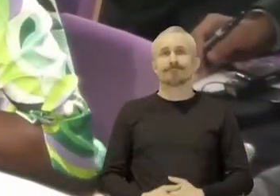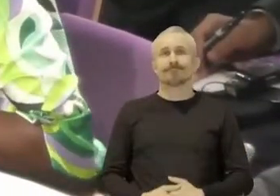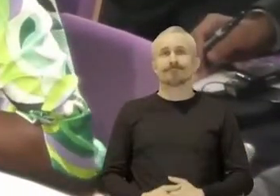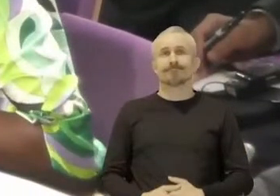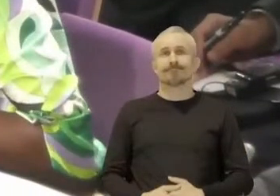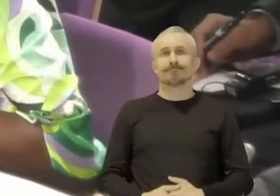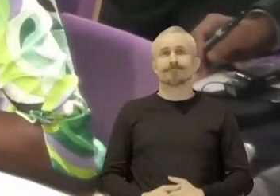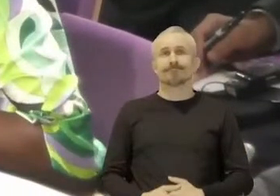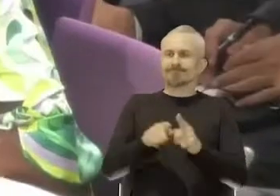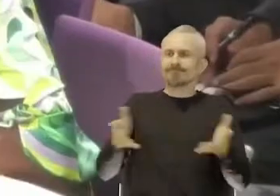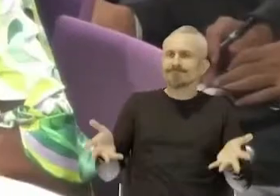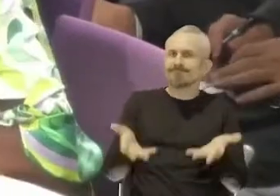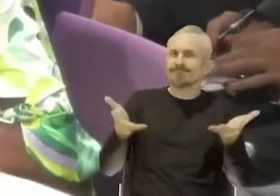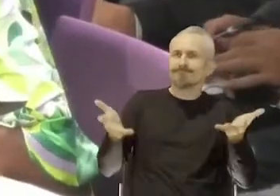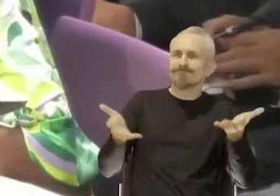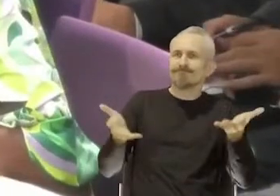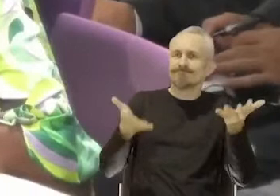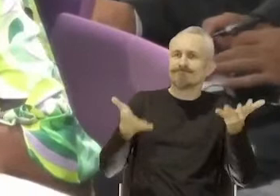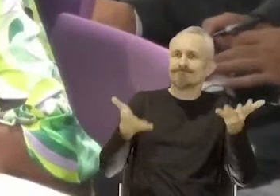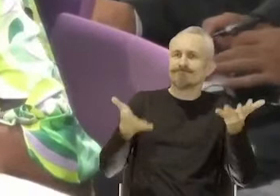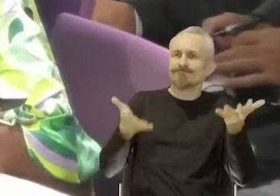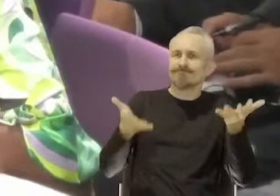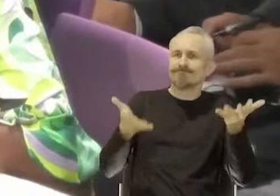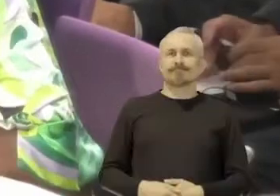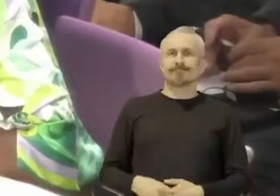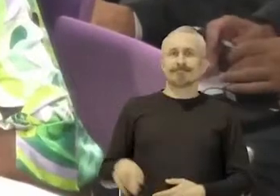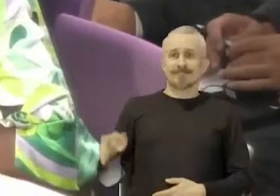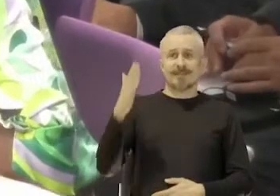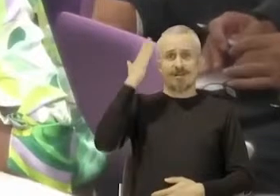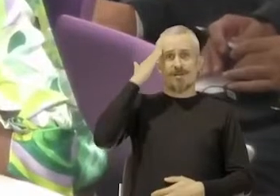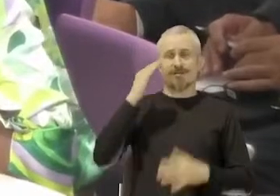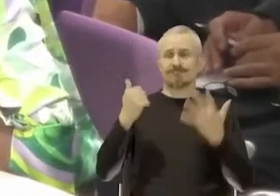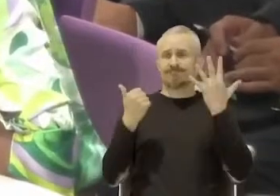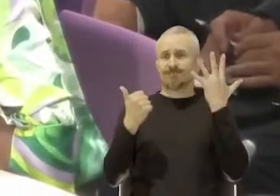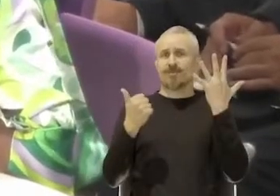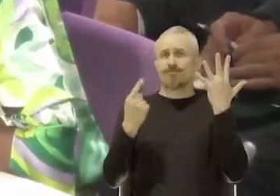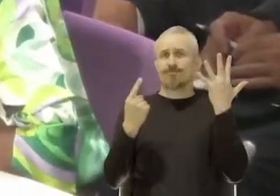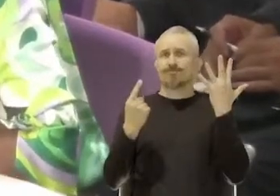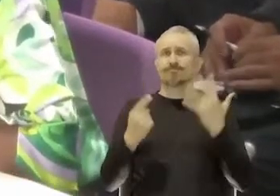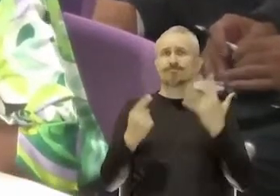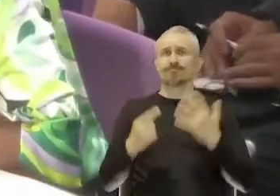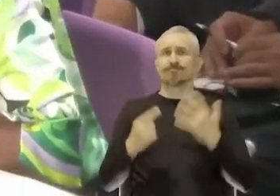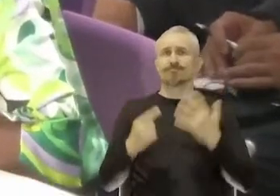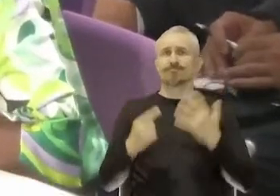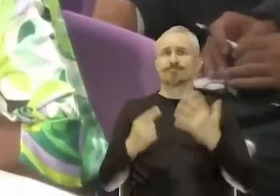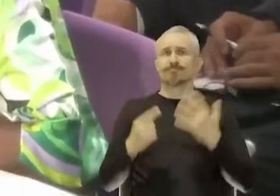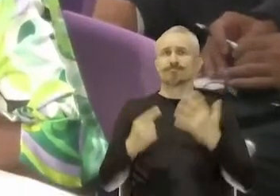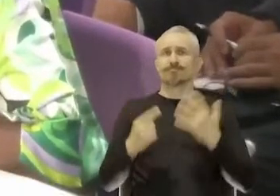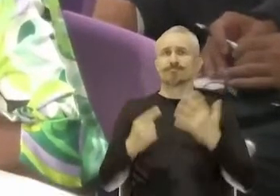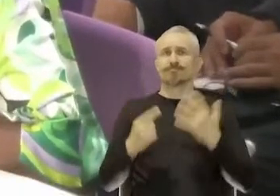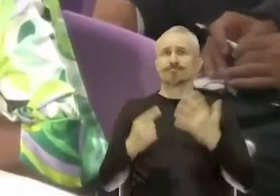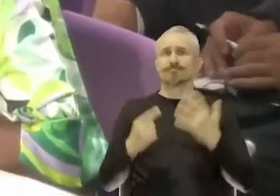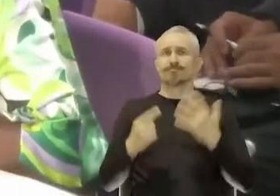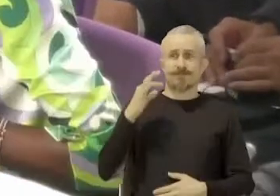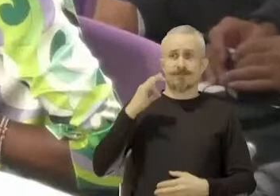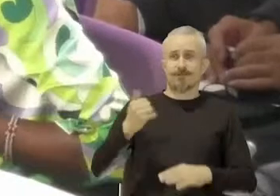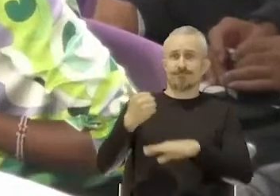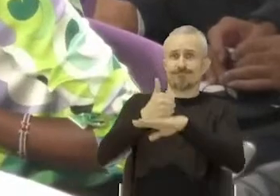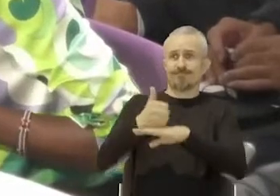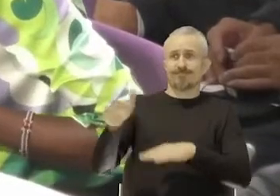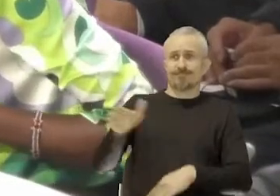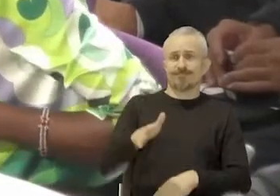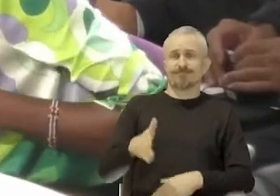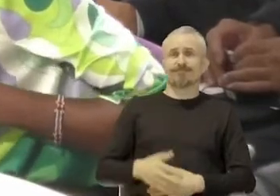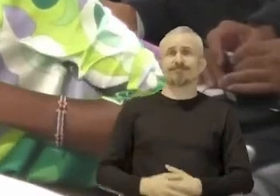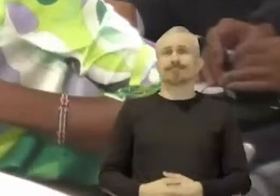where the Executive Director is hoping to hear your contributions that are important. As she says, the youth are here